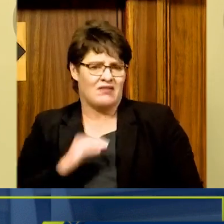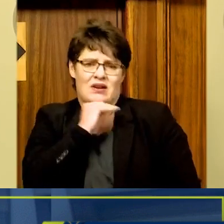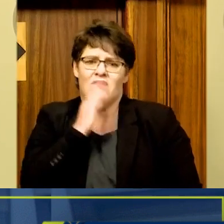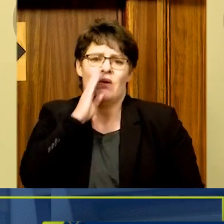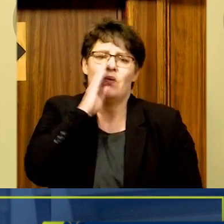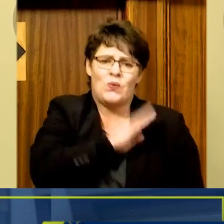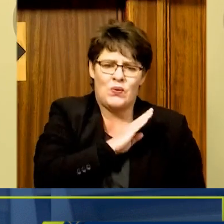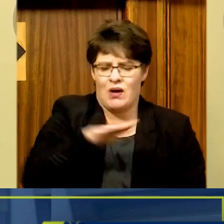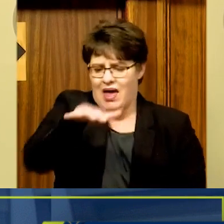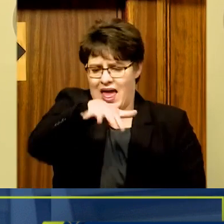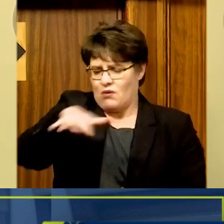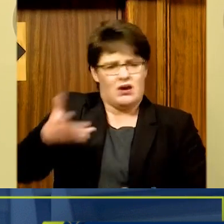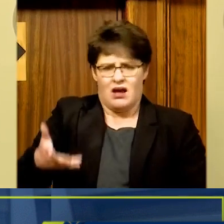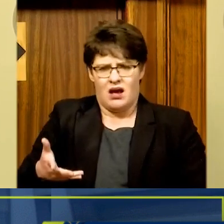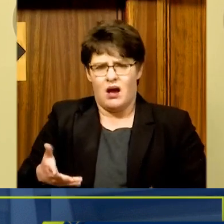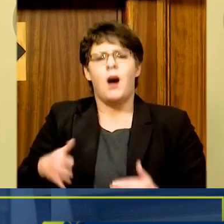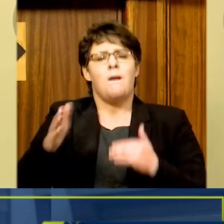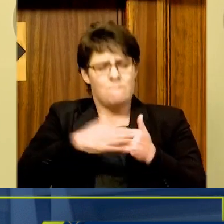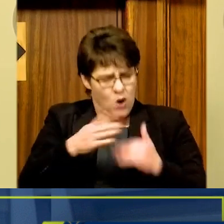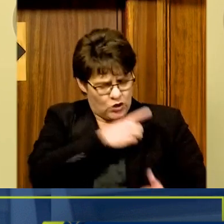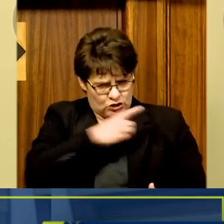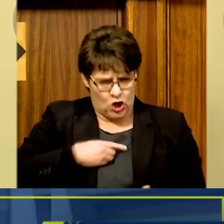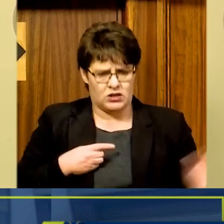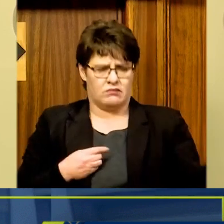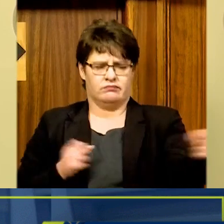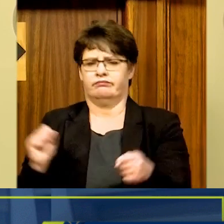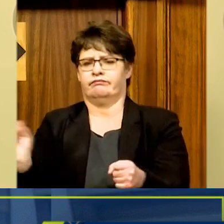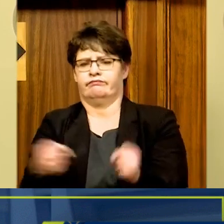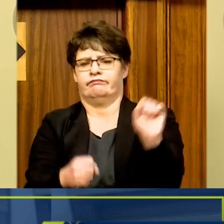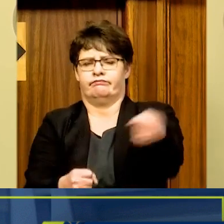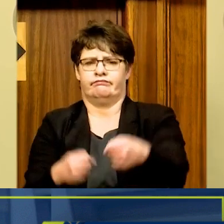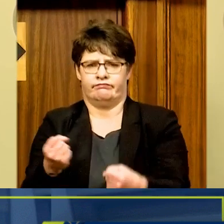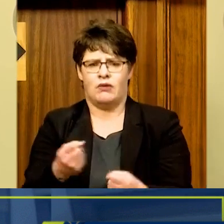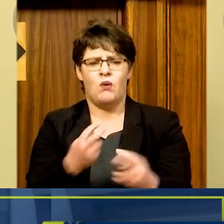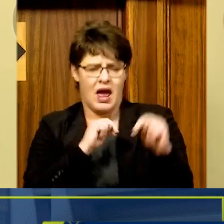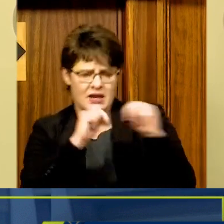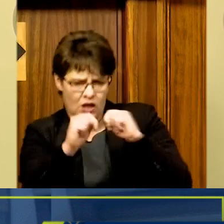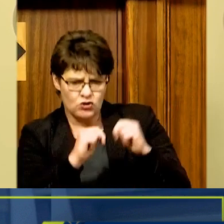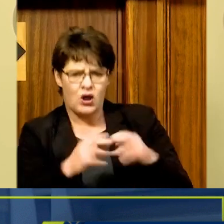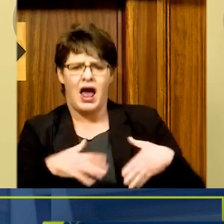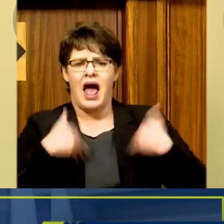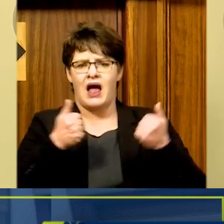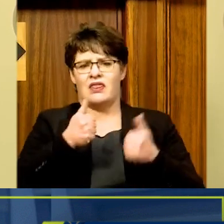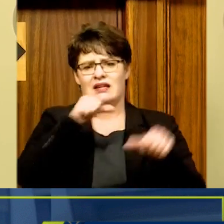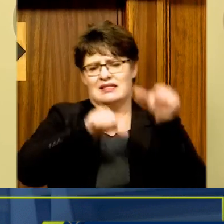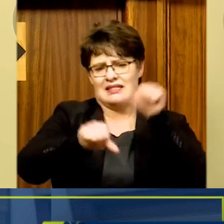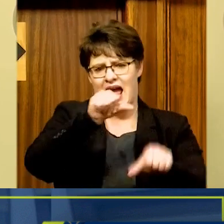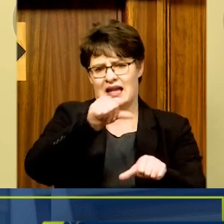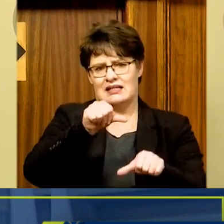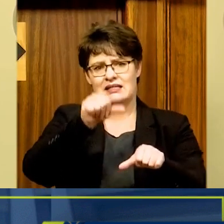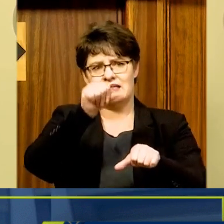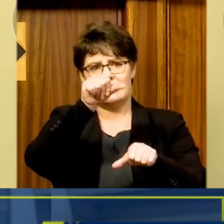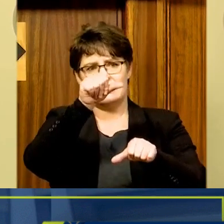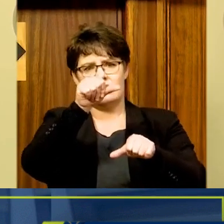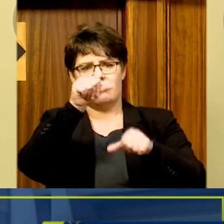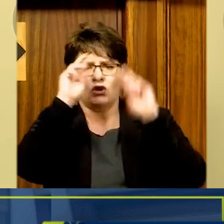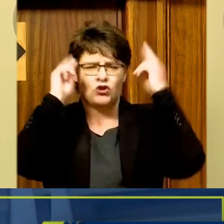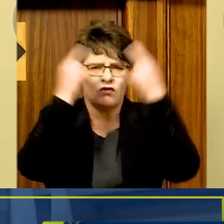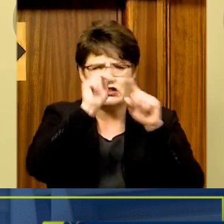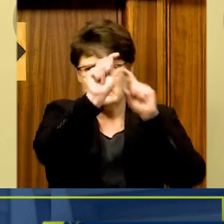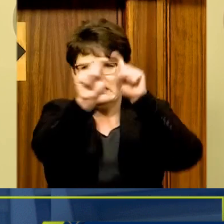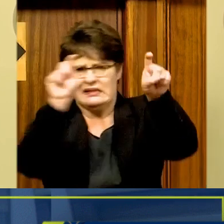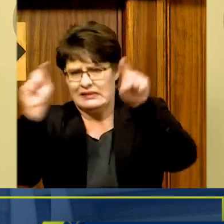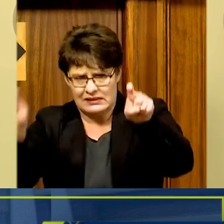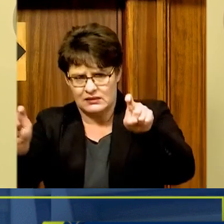areas, employing more doctors and nurses and negotiating with health science faculties